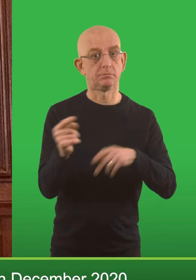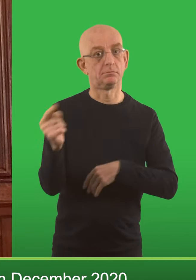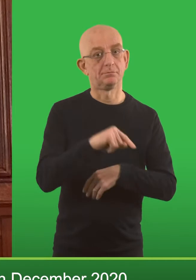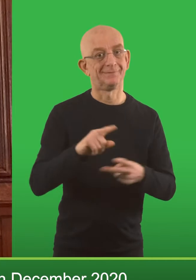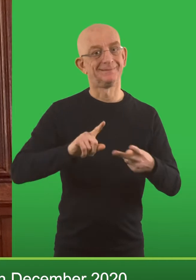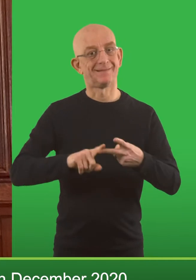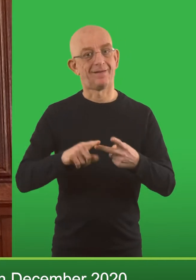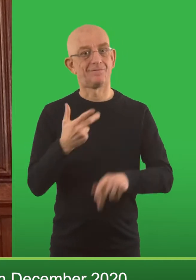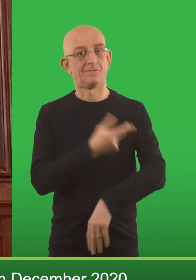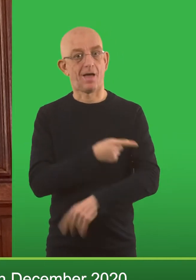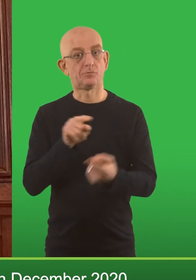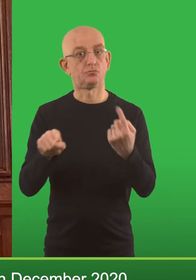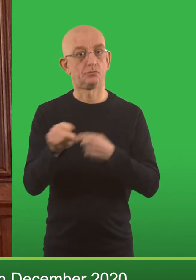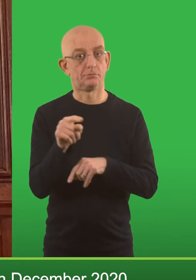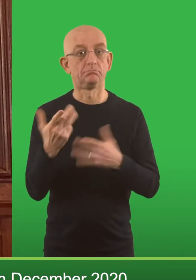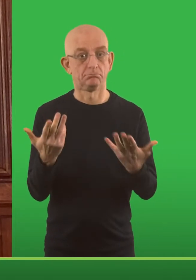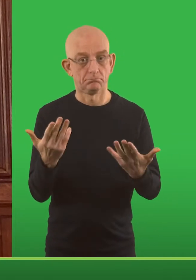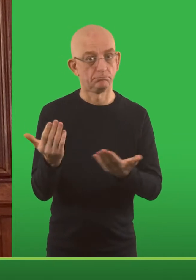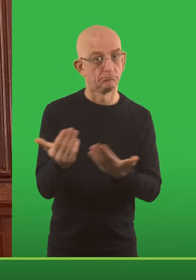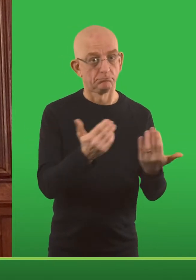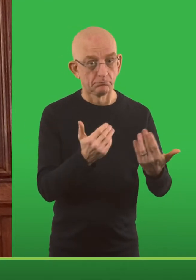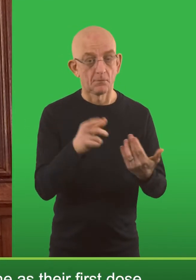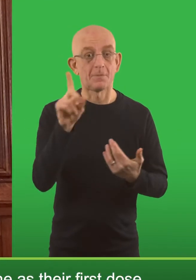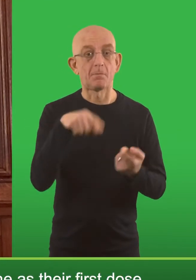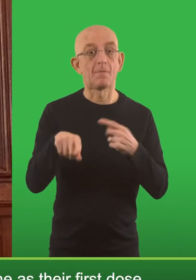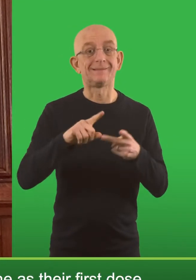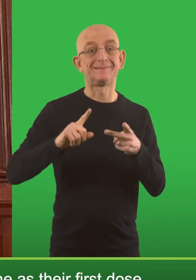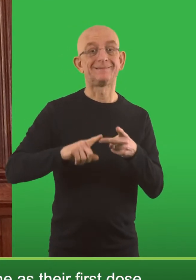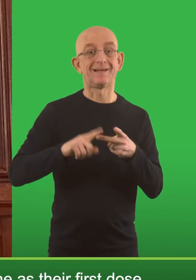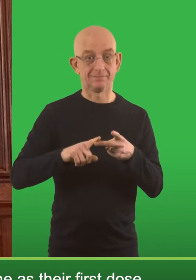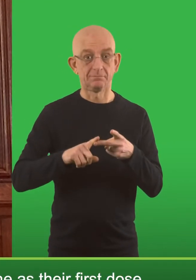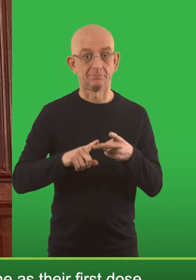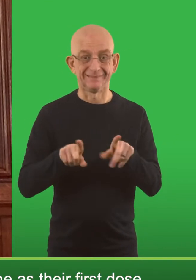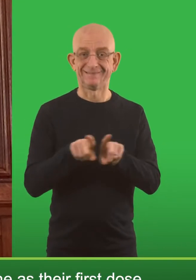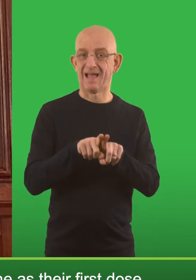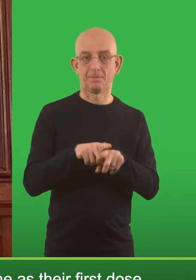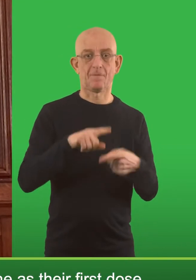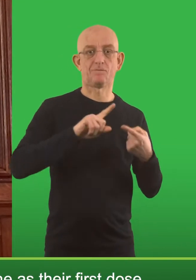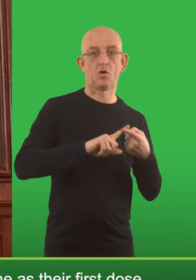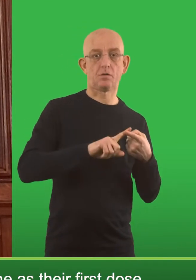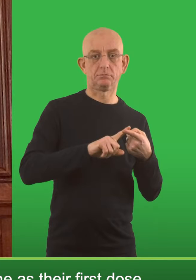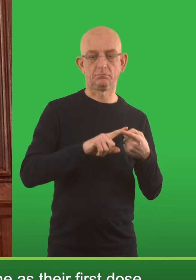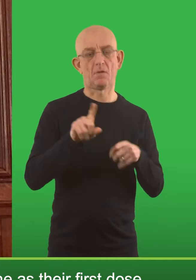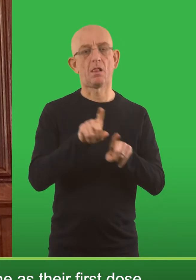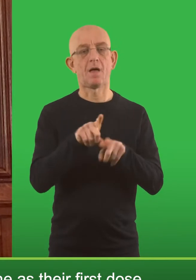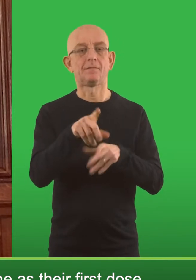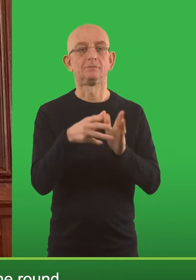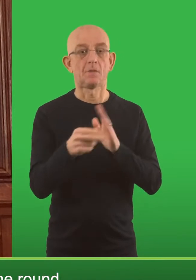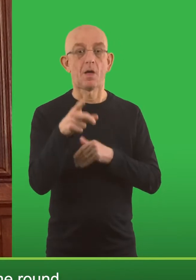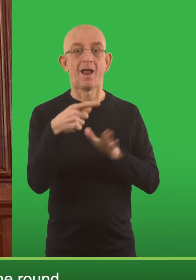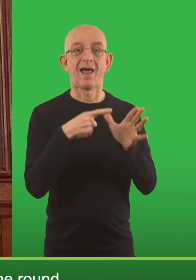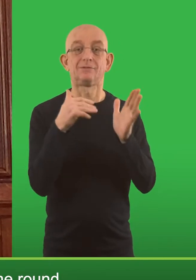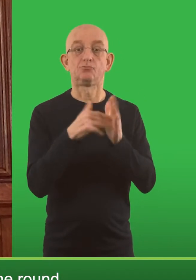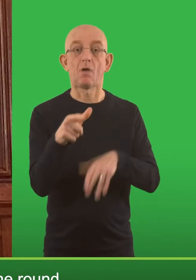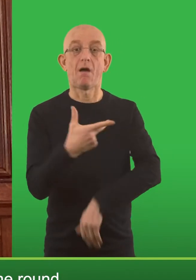being invited to receive their second vaccination. People's second dose will be the same vaccine as their first dose,